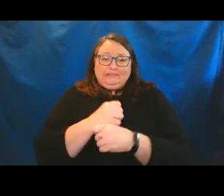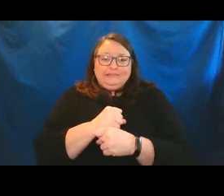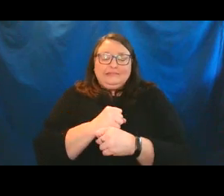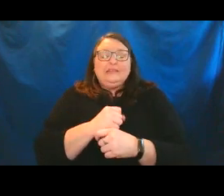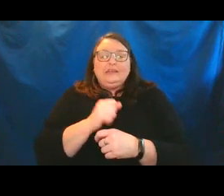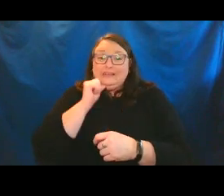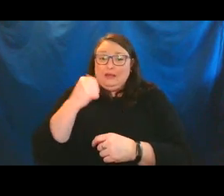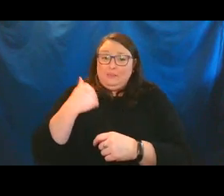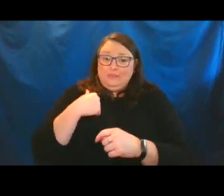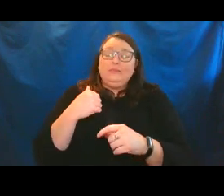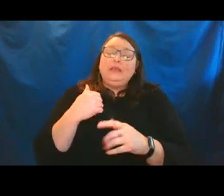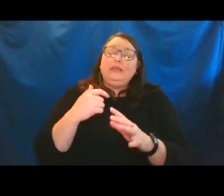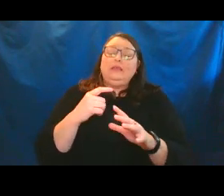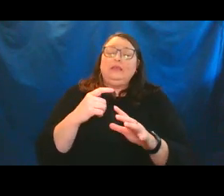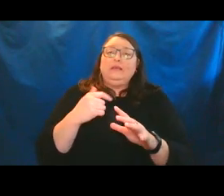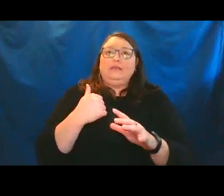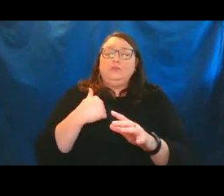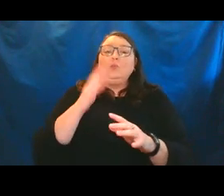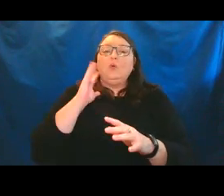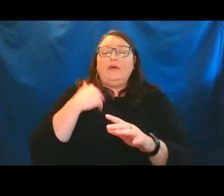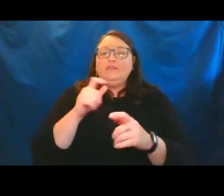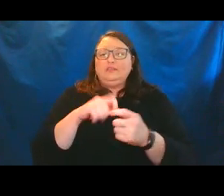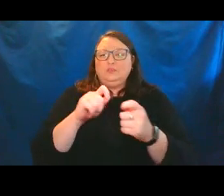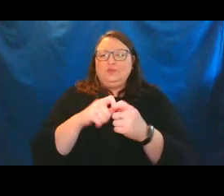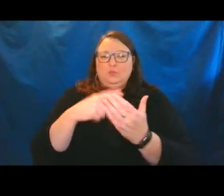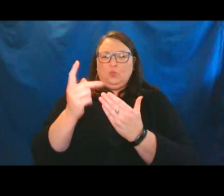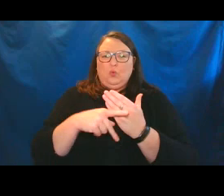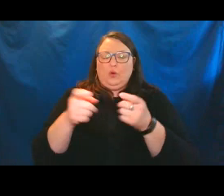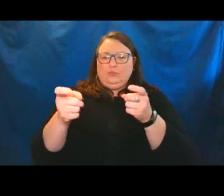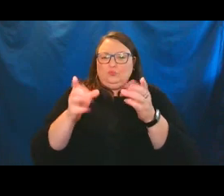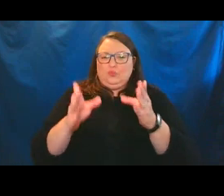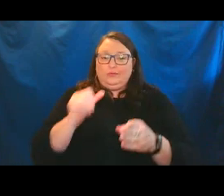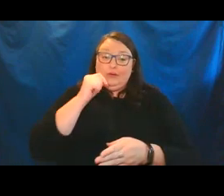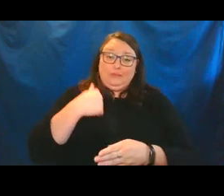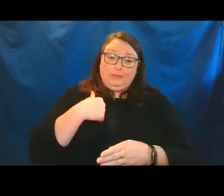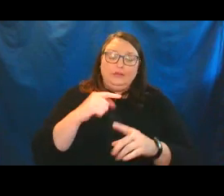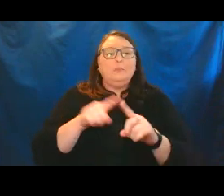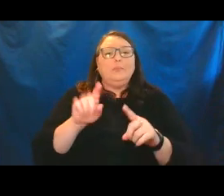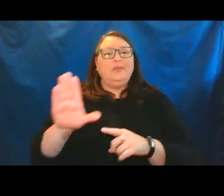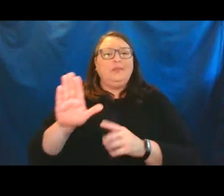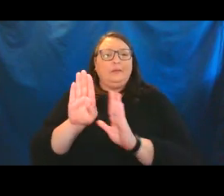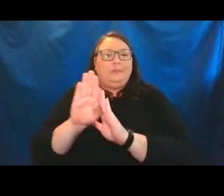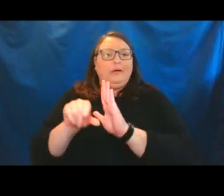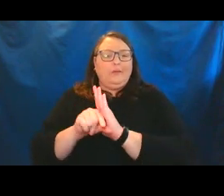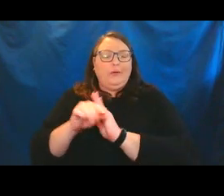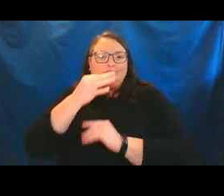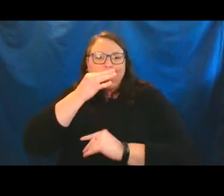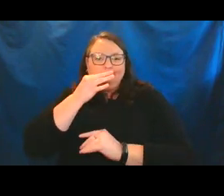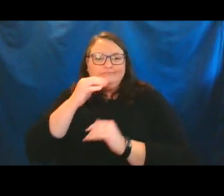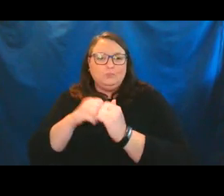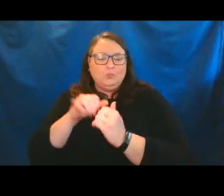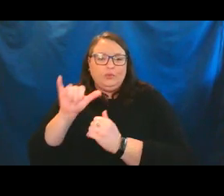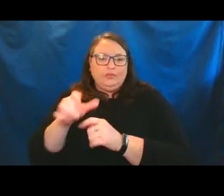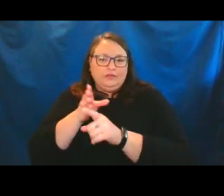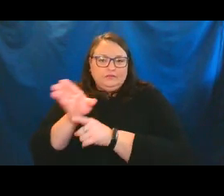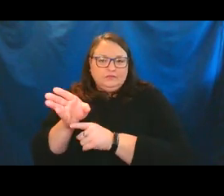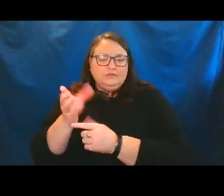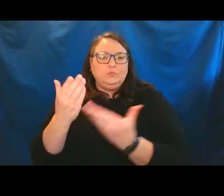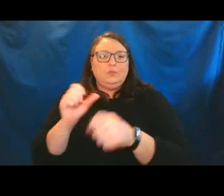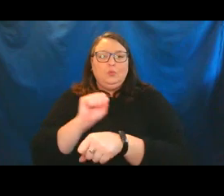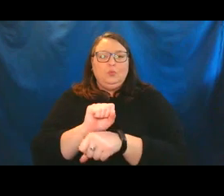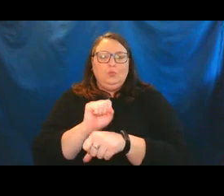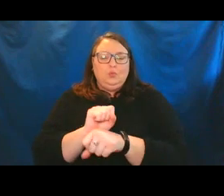designated program director for this project who has a background and expertise in this field, who will probably work with a